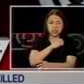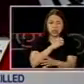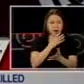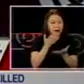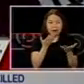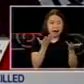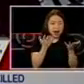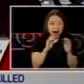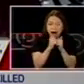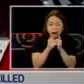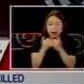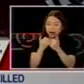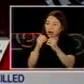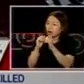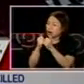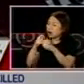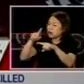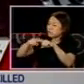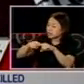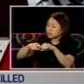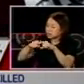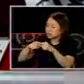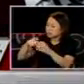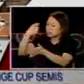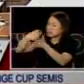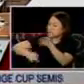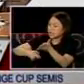binase? Sa salary,